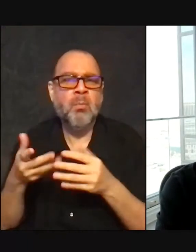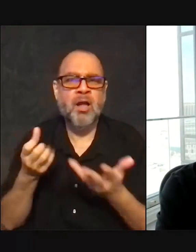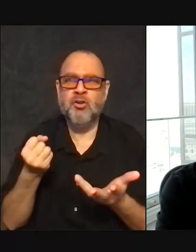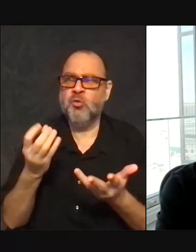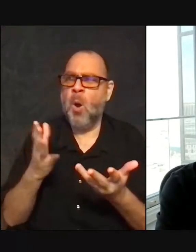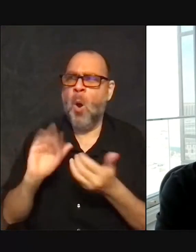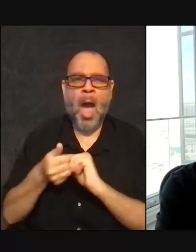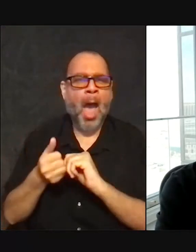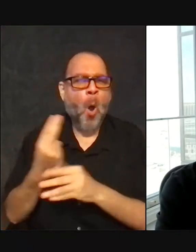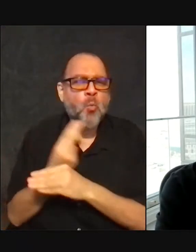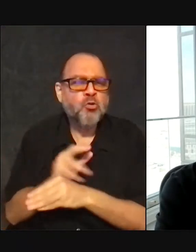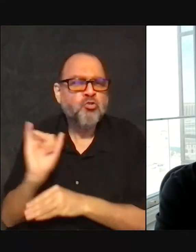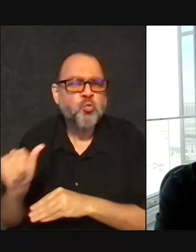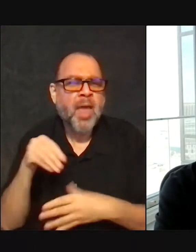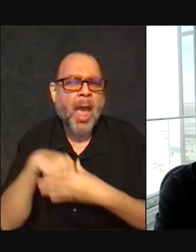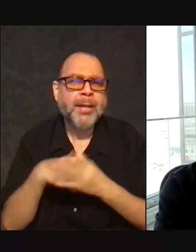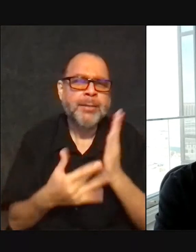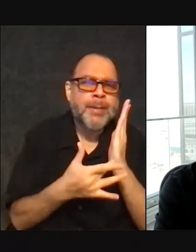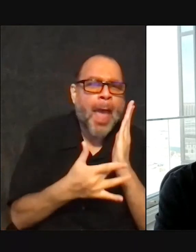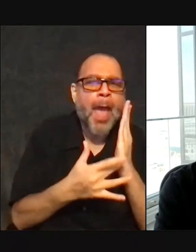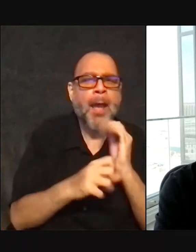and in tech and community?